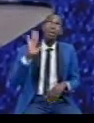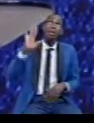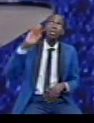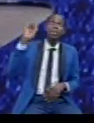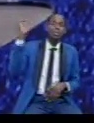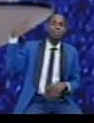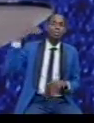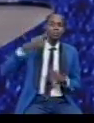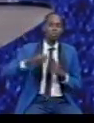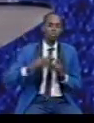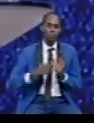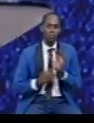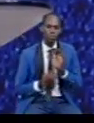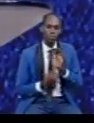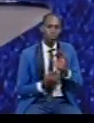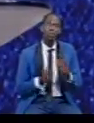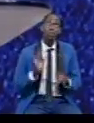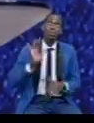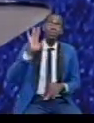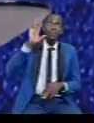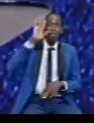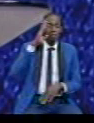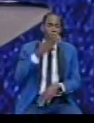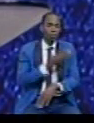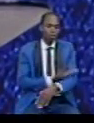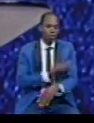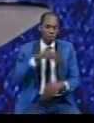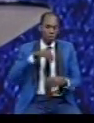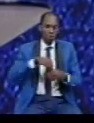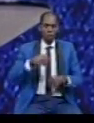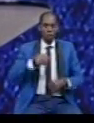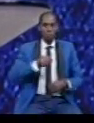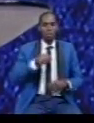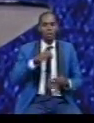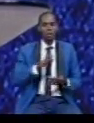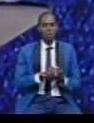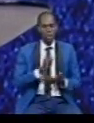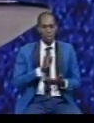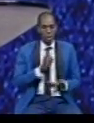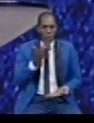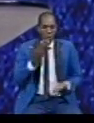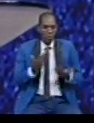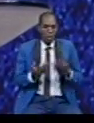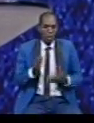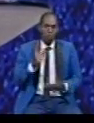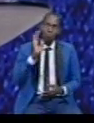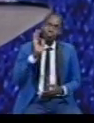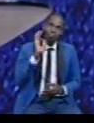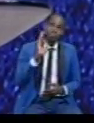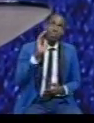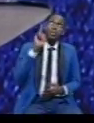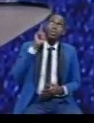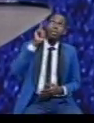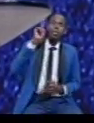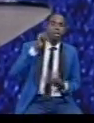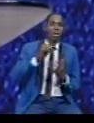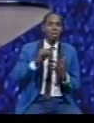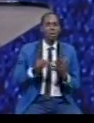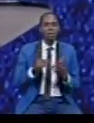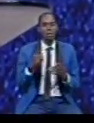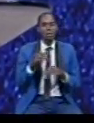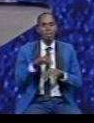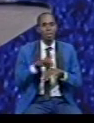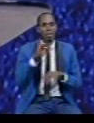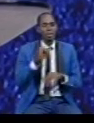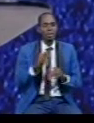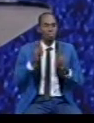his son in me, that I might preach him among the heathen,